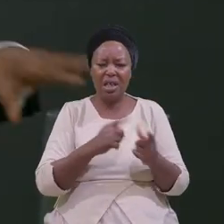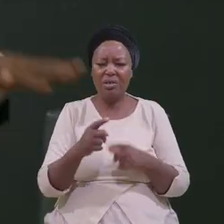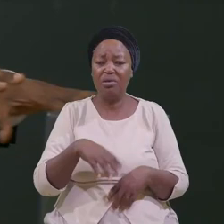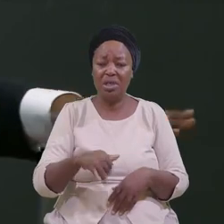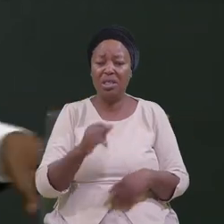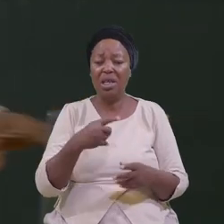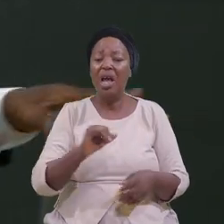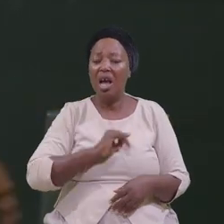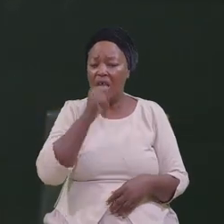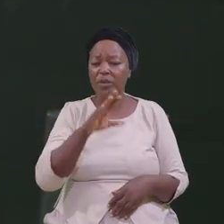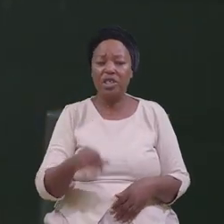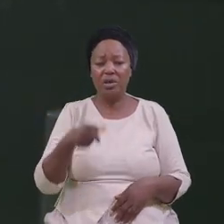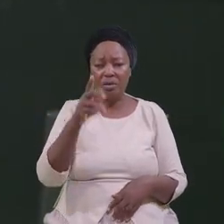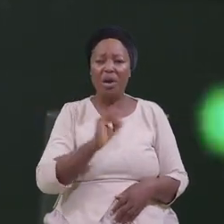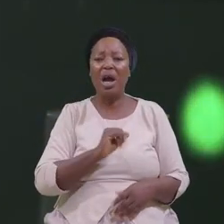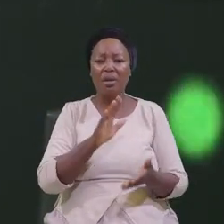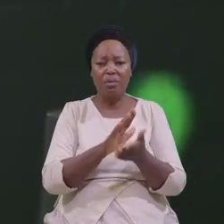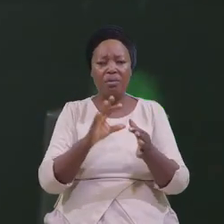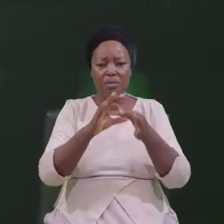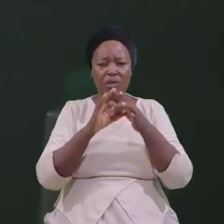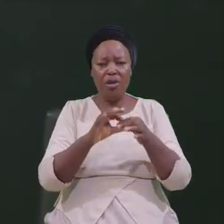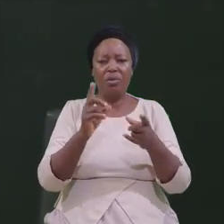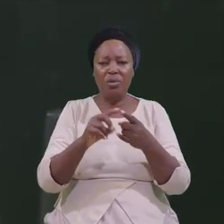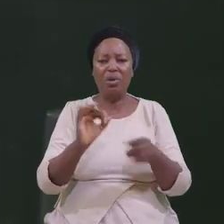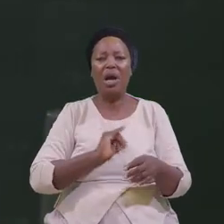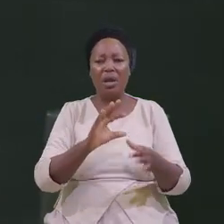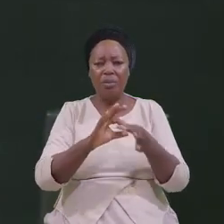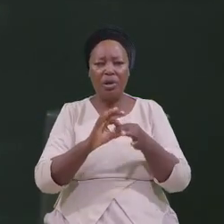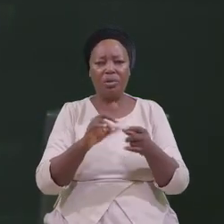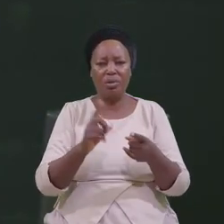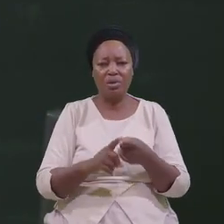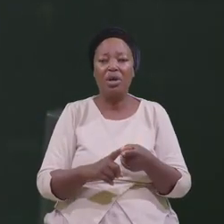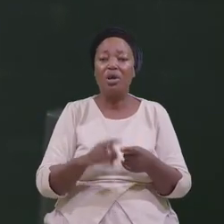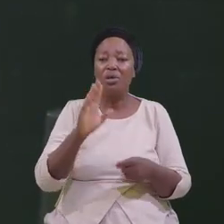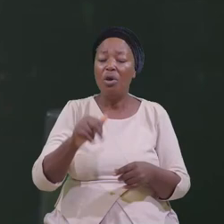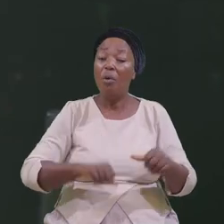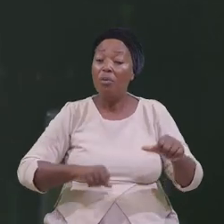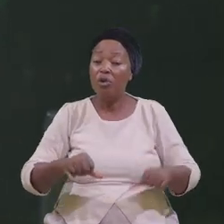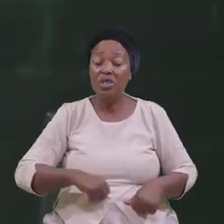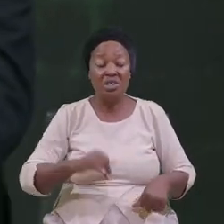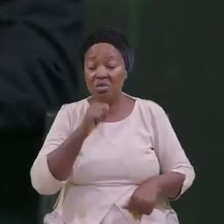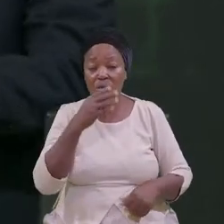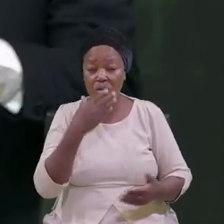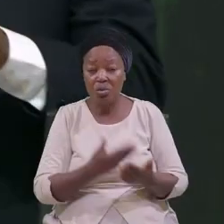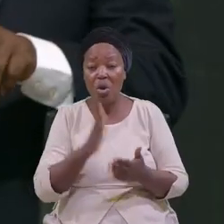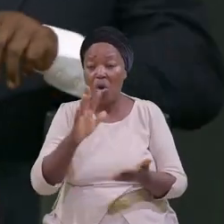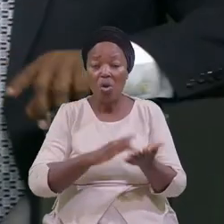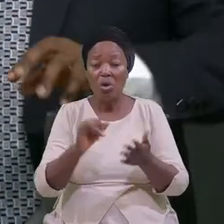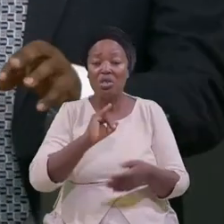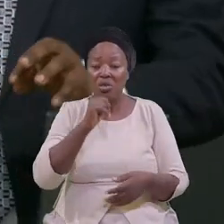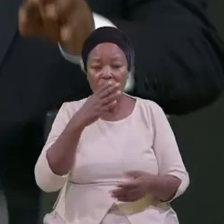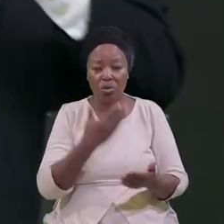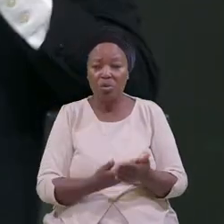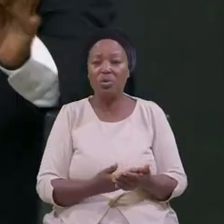God, I belong to, it says your boasting is not good. Your glorying is not good. Know ye